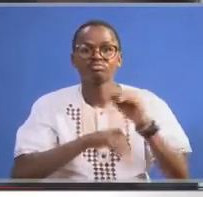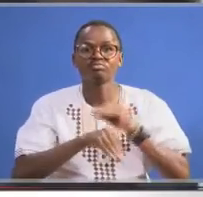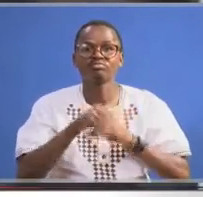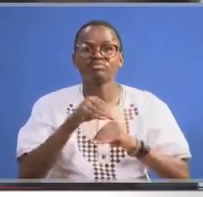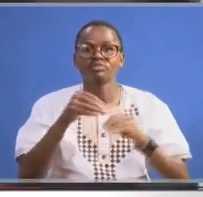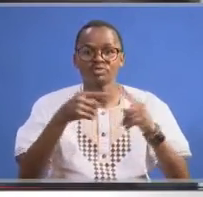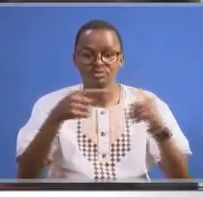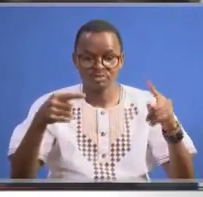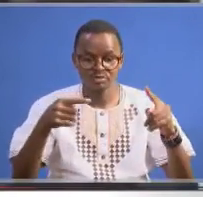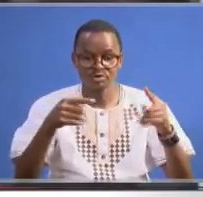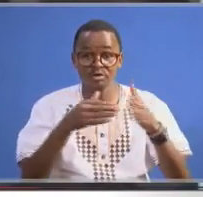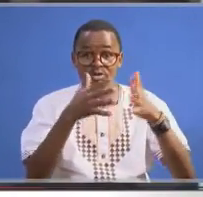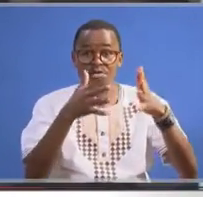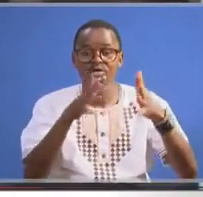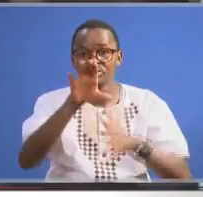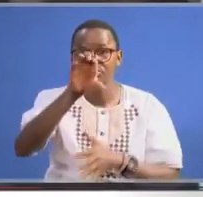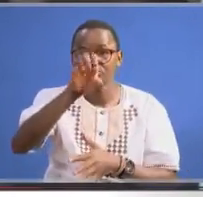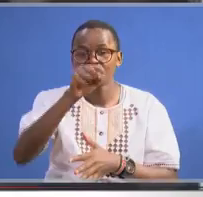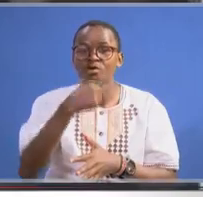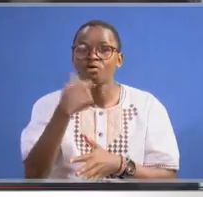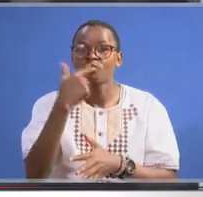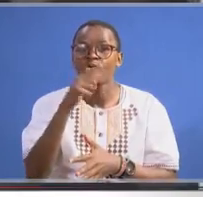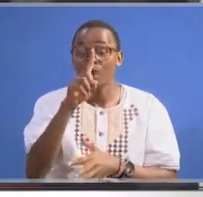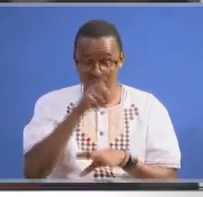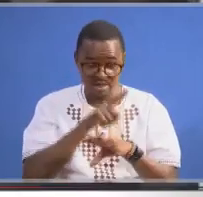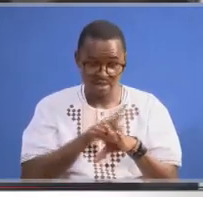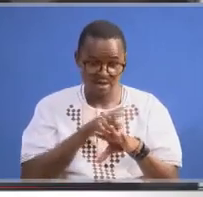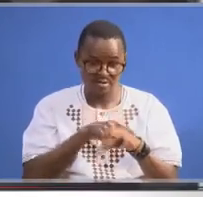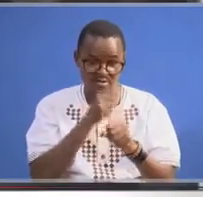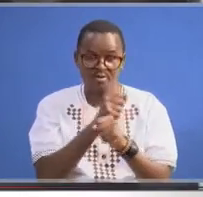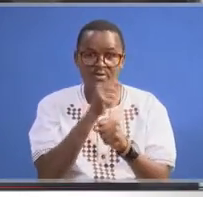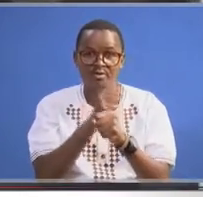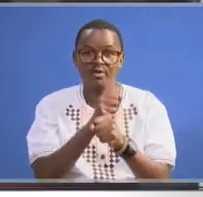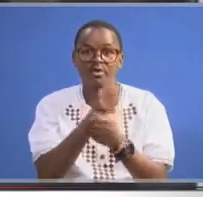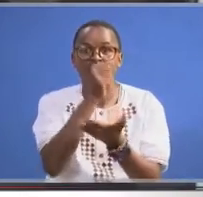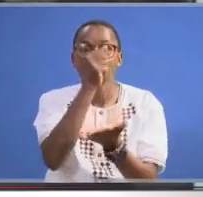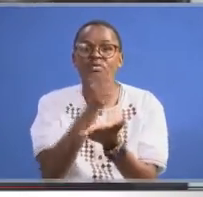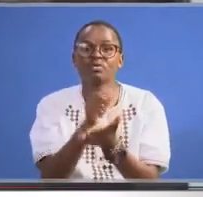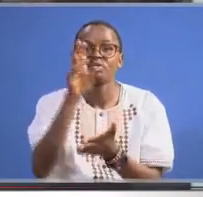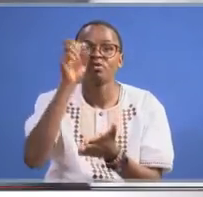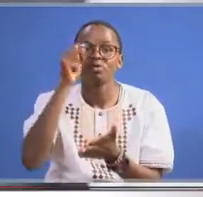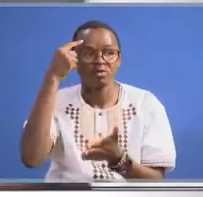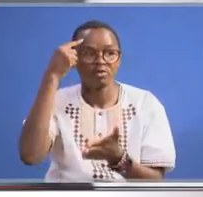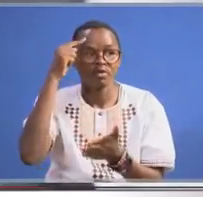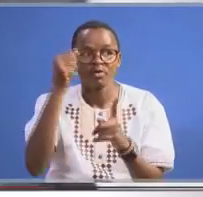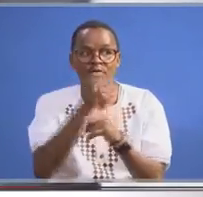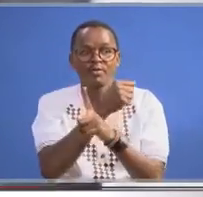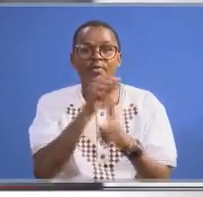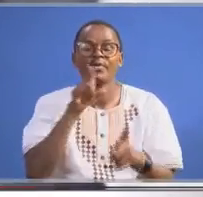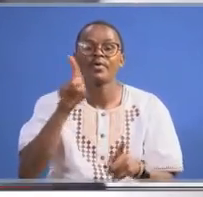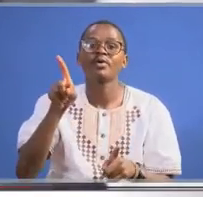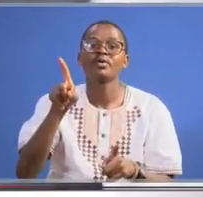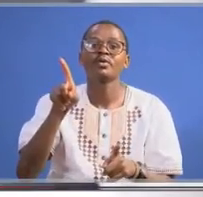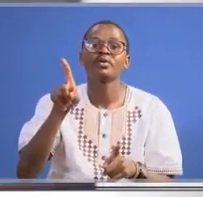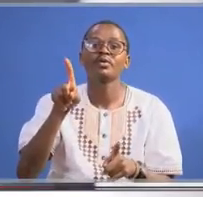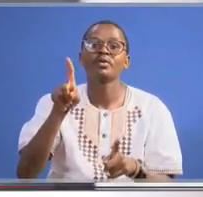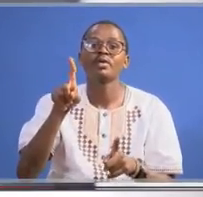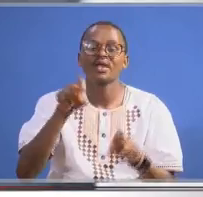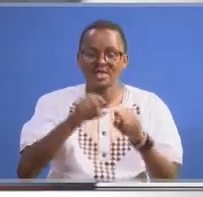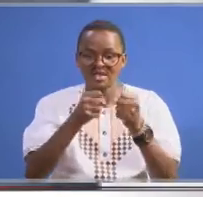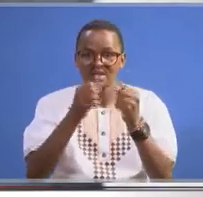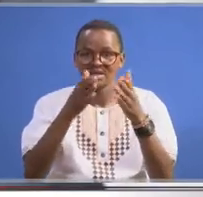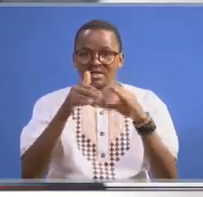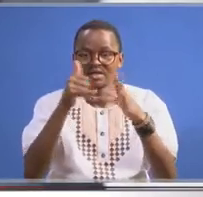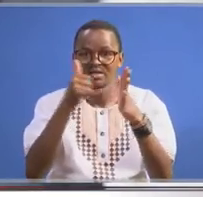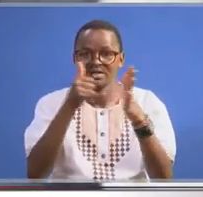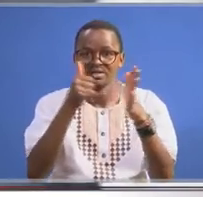The opposition leader claims that the CS, who at one time worked in his office, was being fought by his detractors,